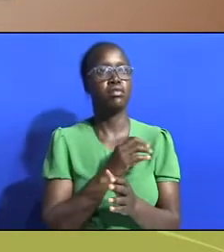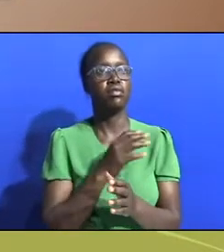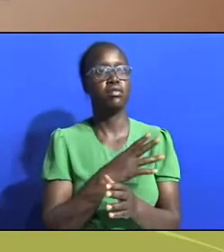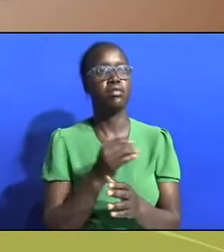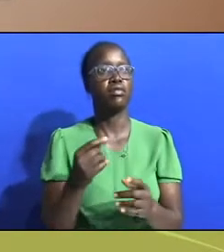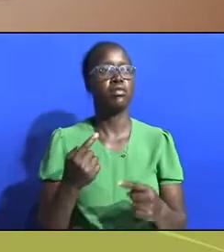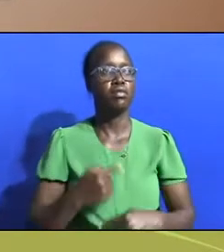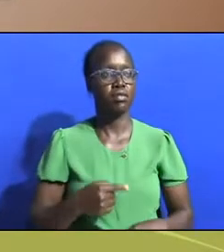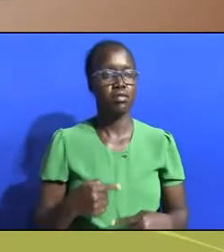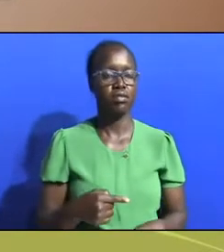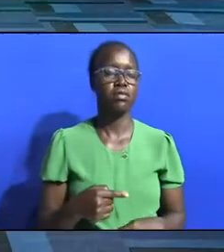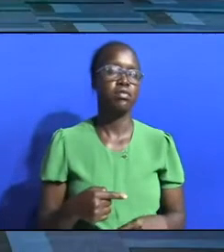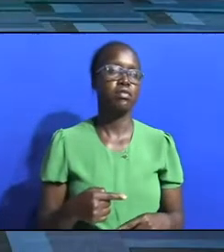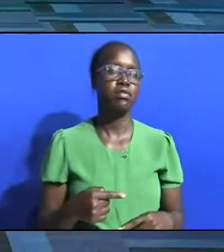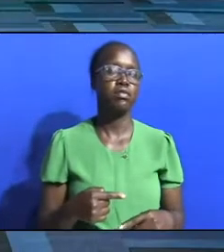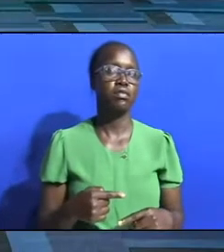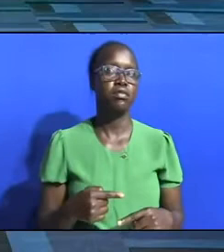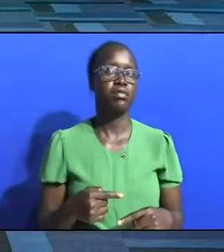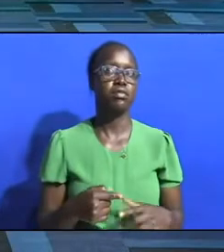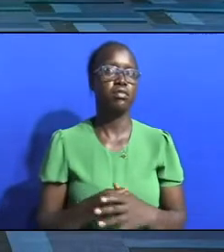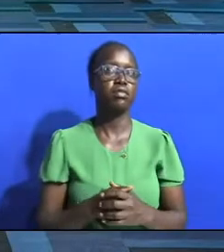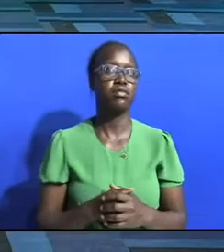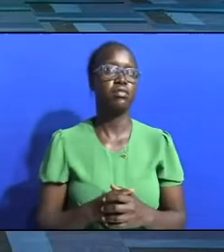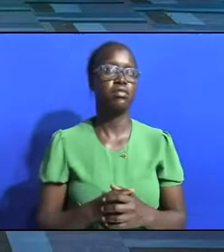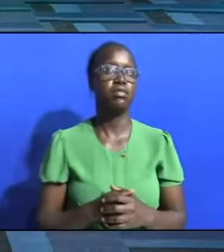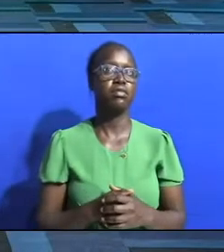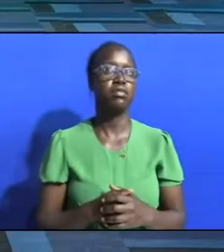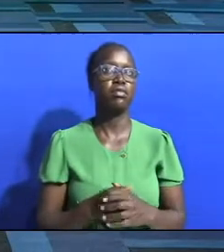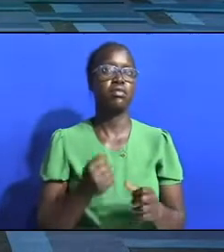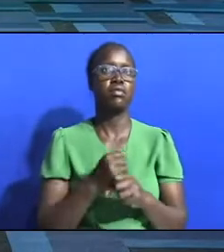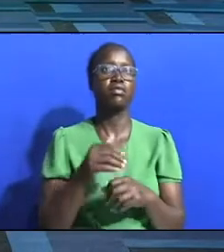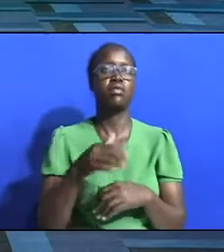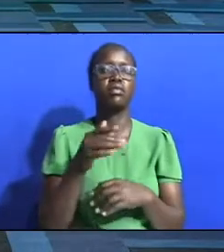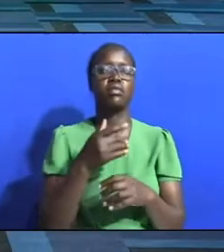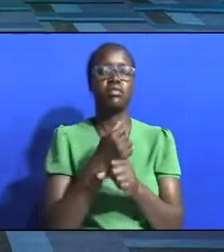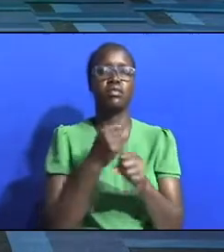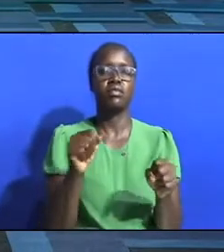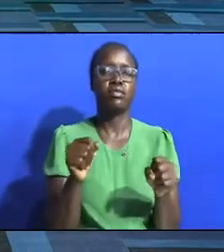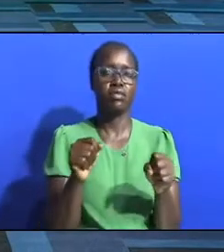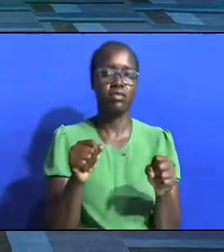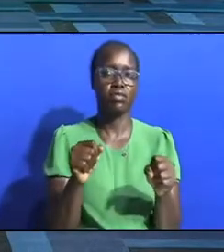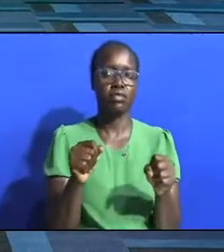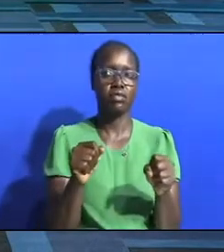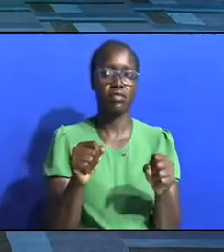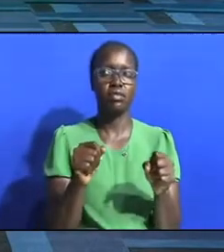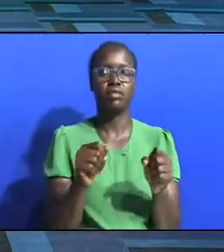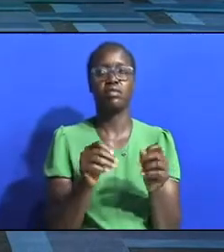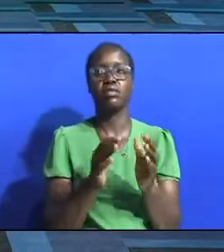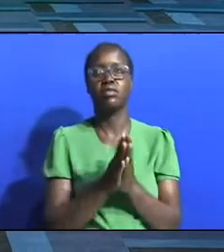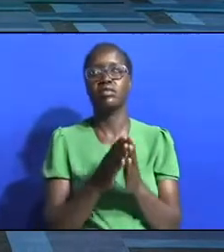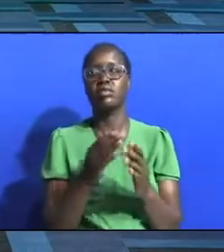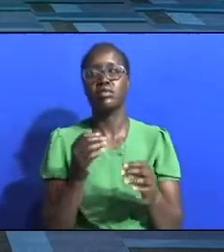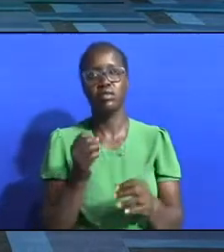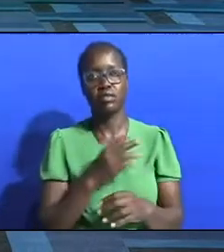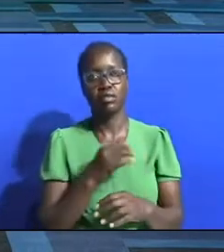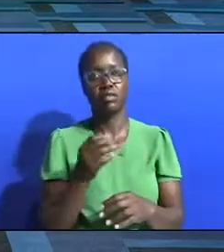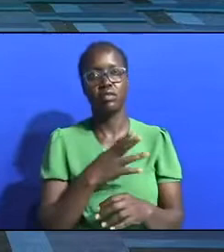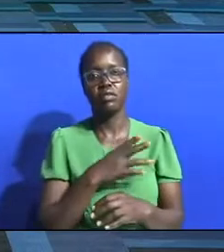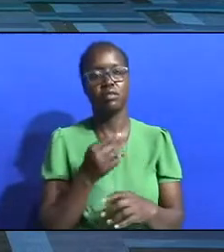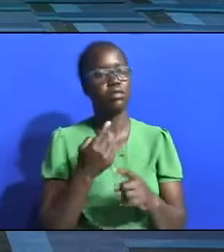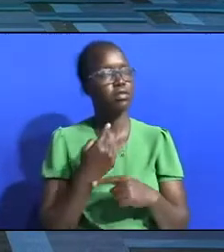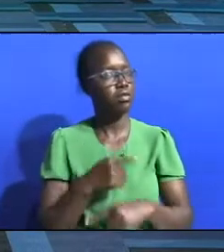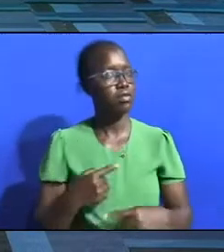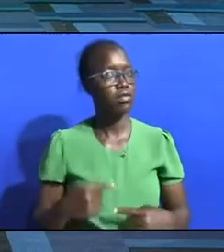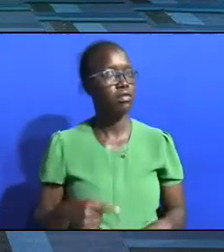and trembling. Let's say that together. Work out your own salvation with